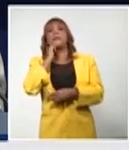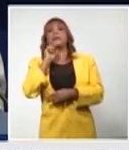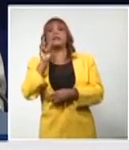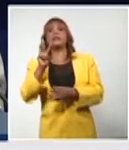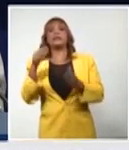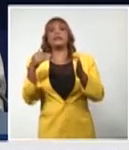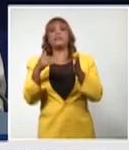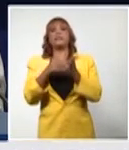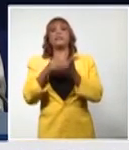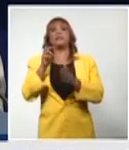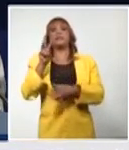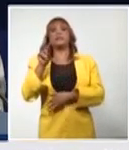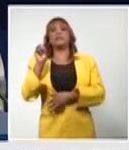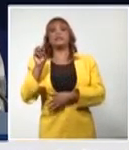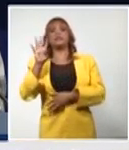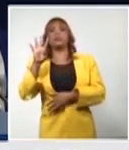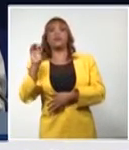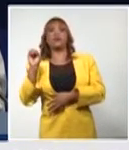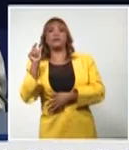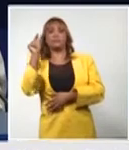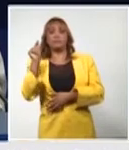samples were processed.